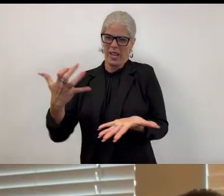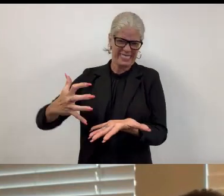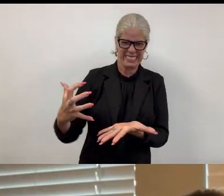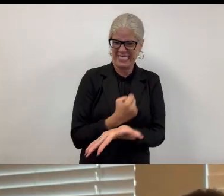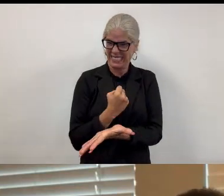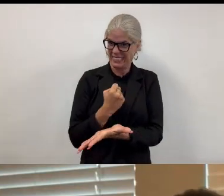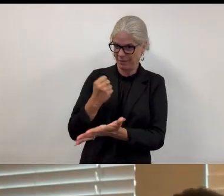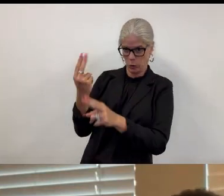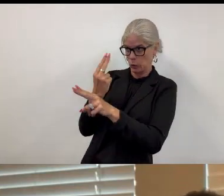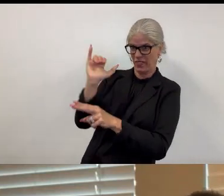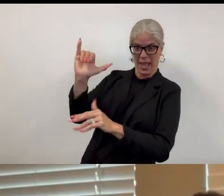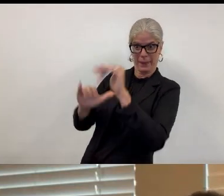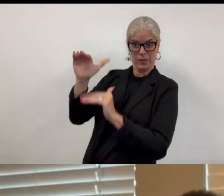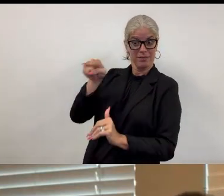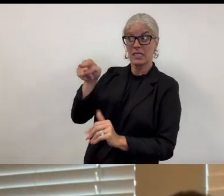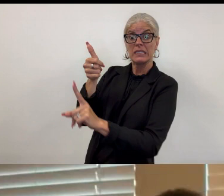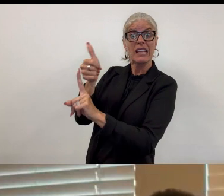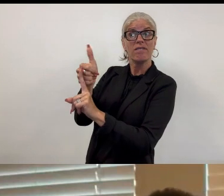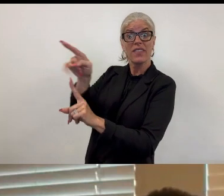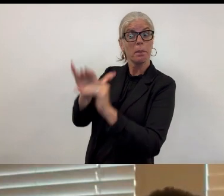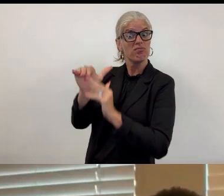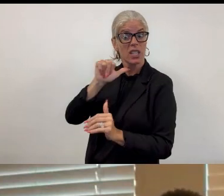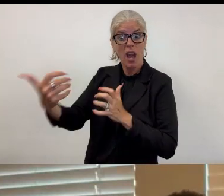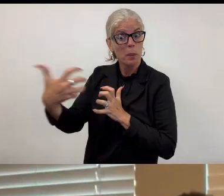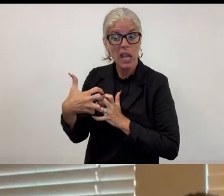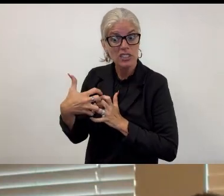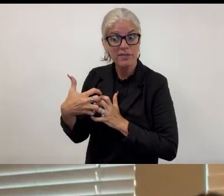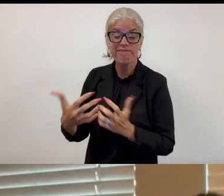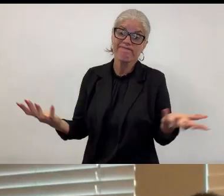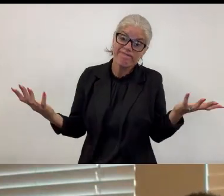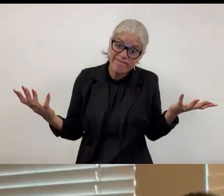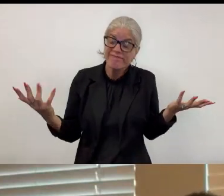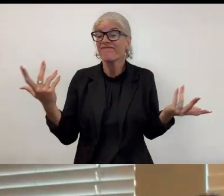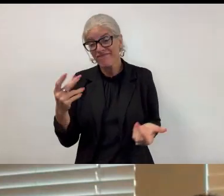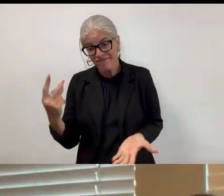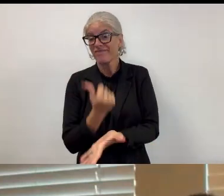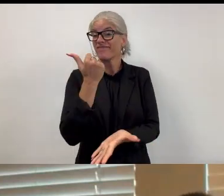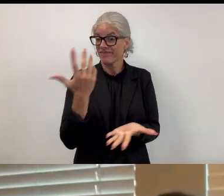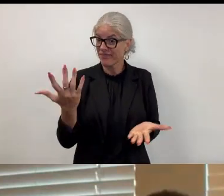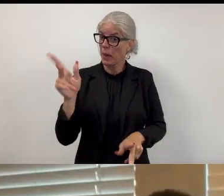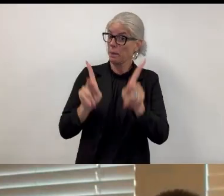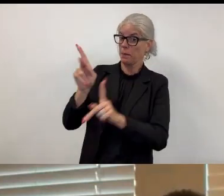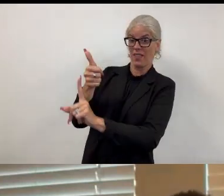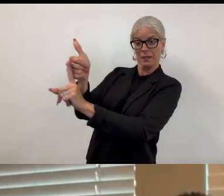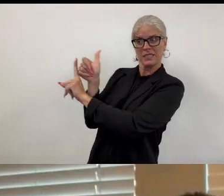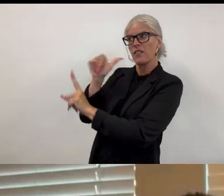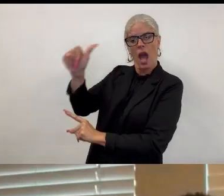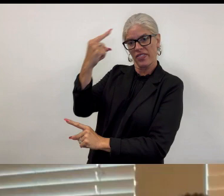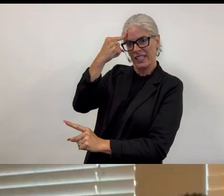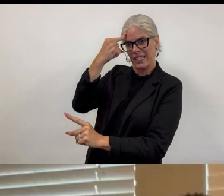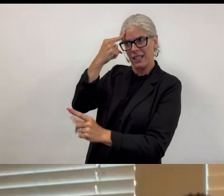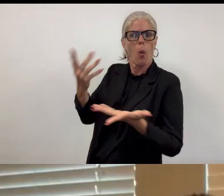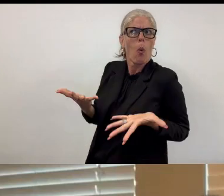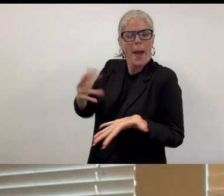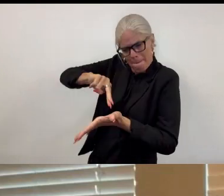the best out of a built environment that is not accessible. And the unfortunate reality is that a lot